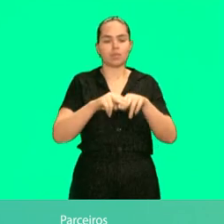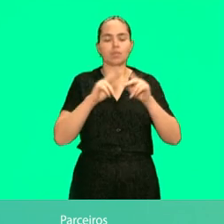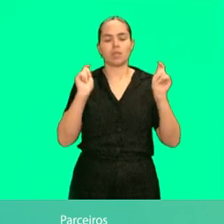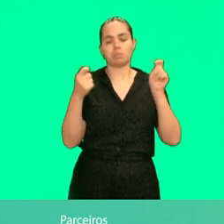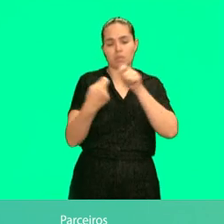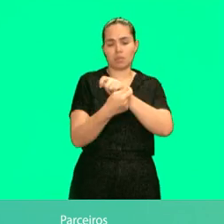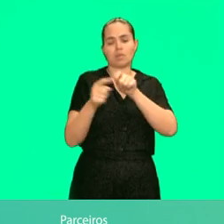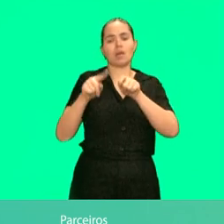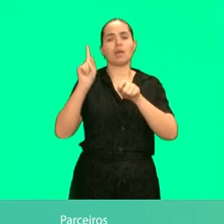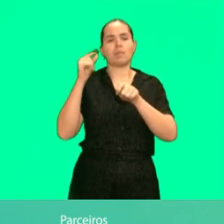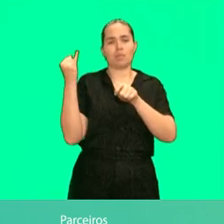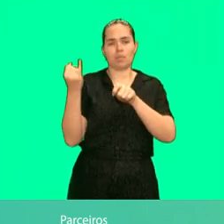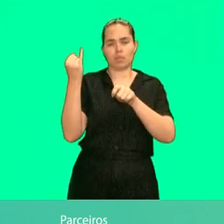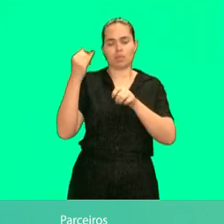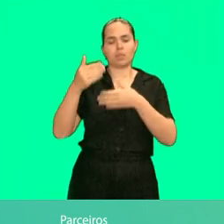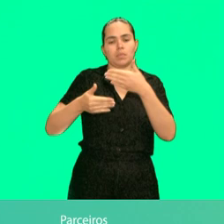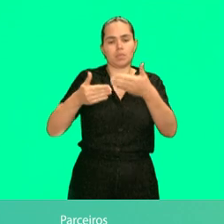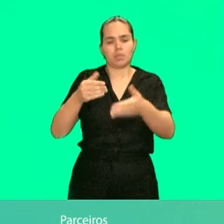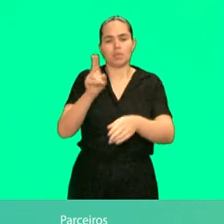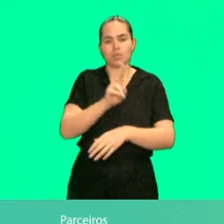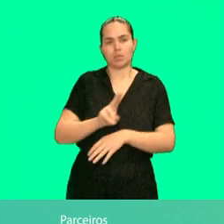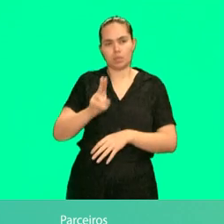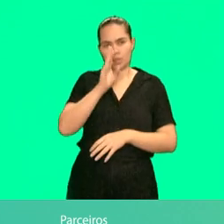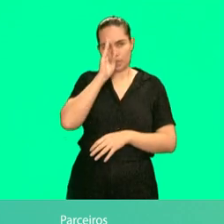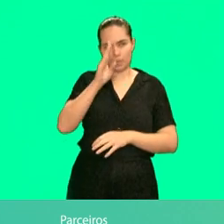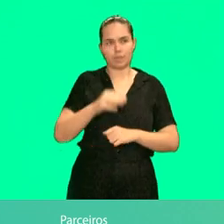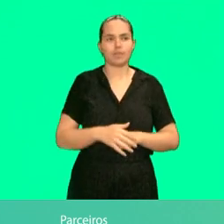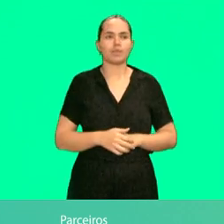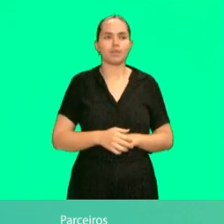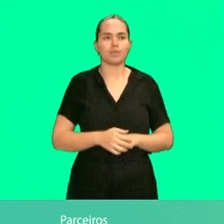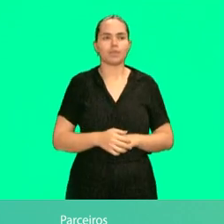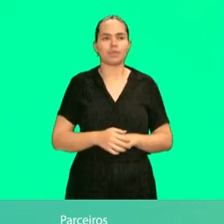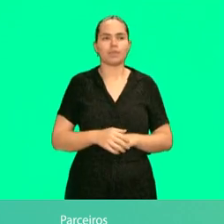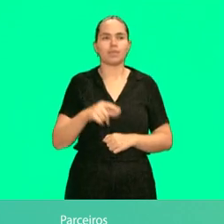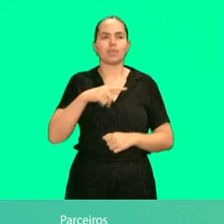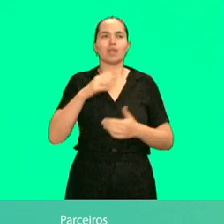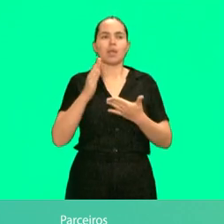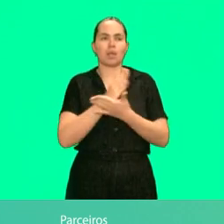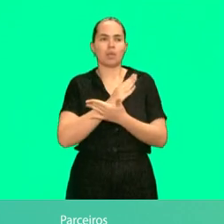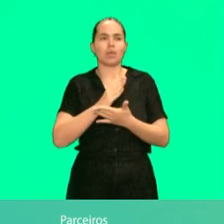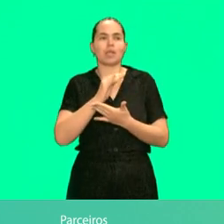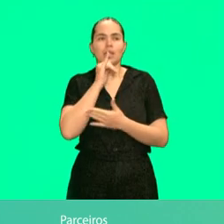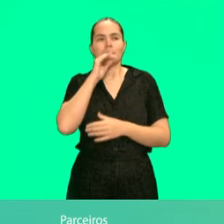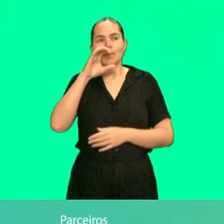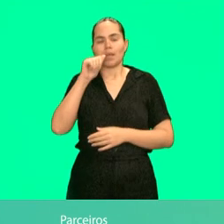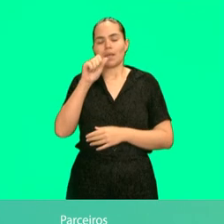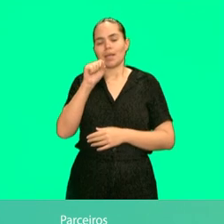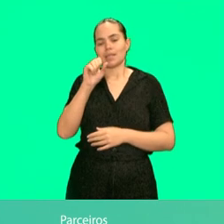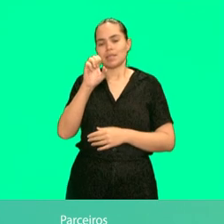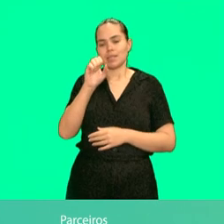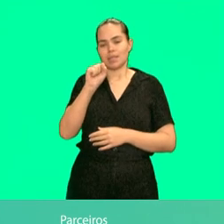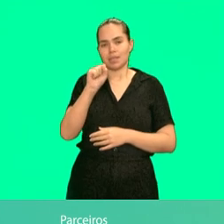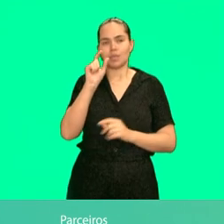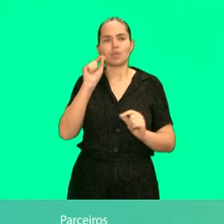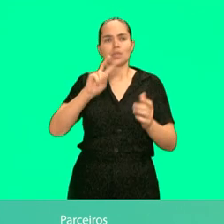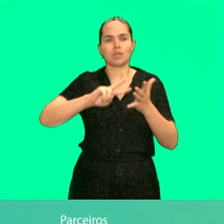they know a lot about it, and they know how important it is to adapt. And some